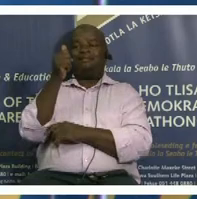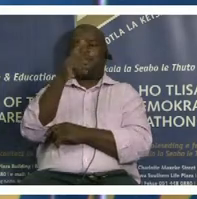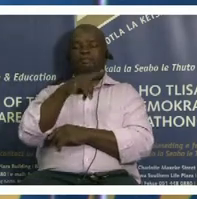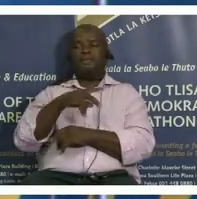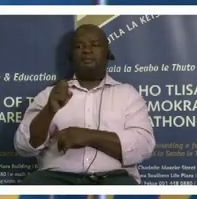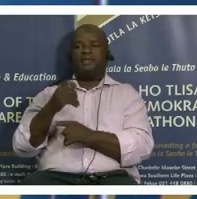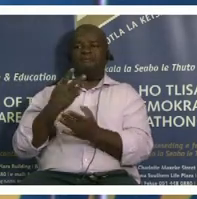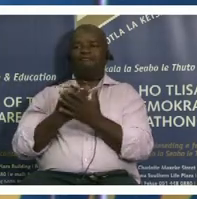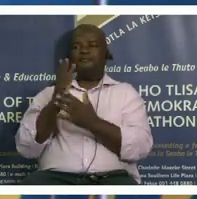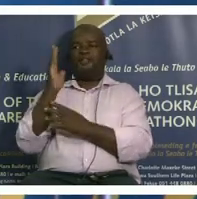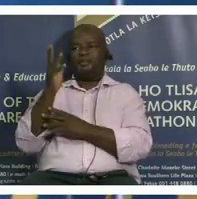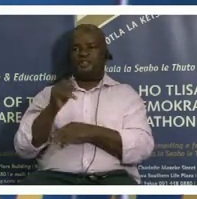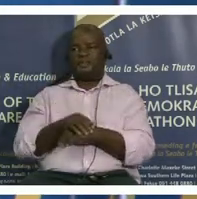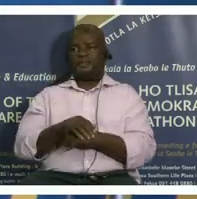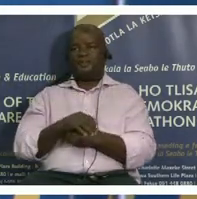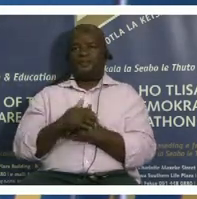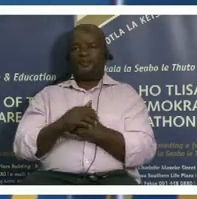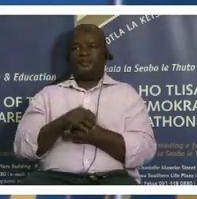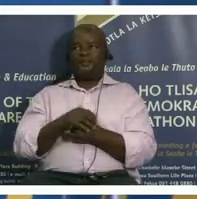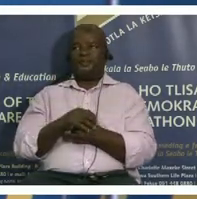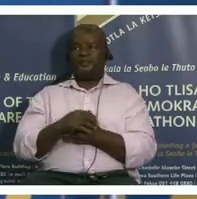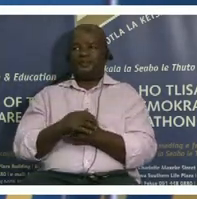House.